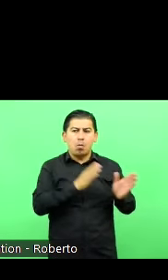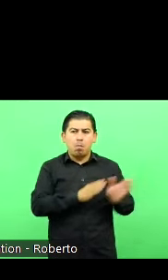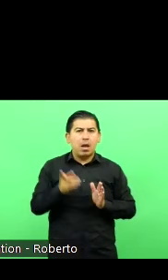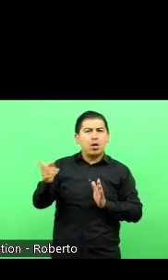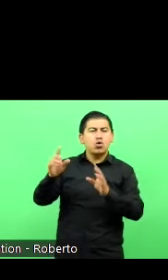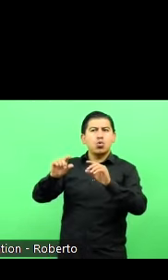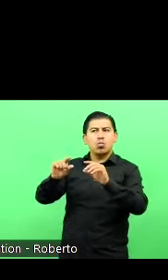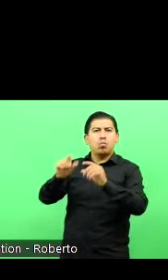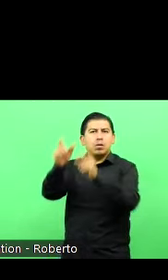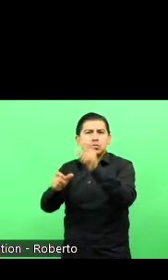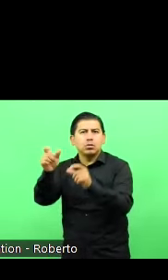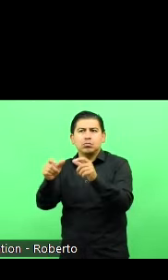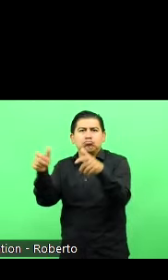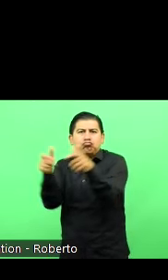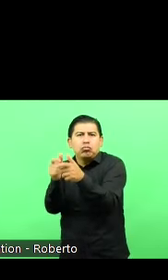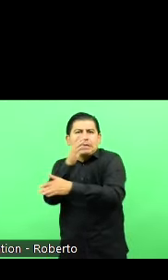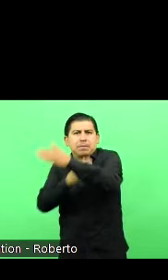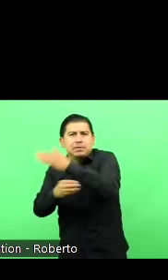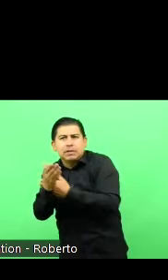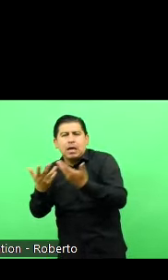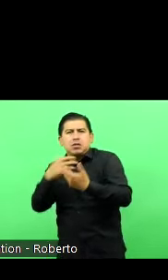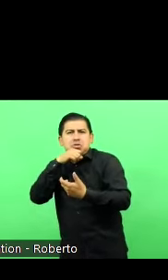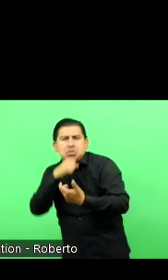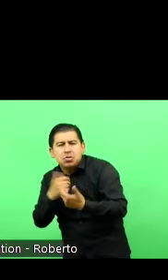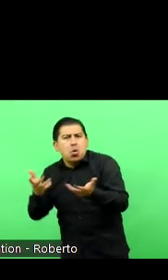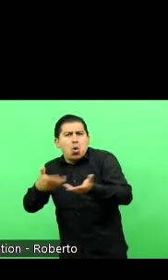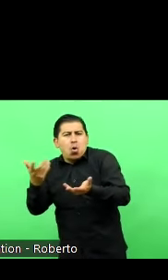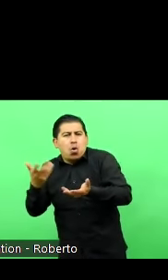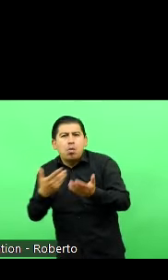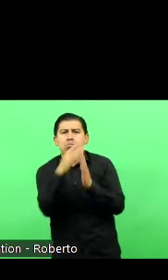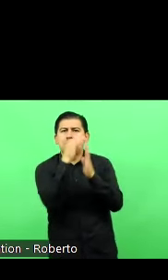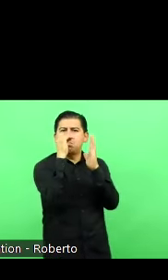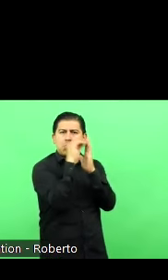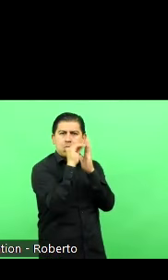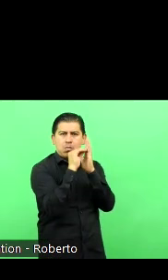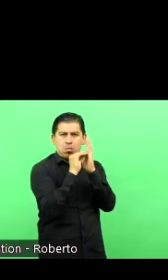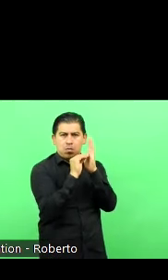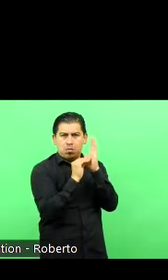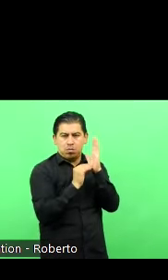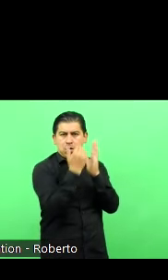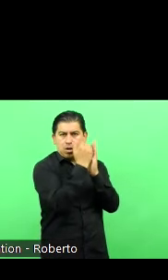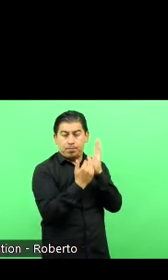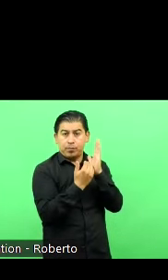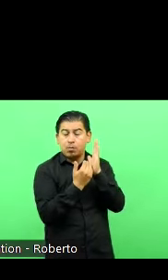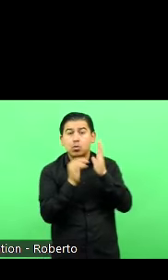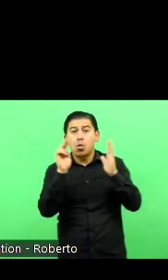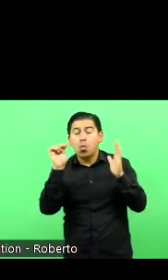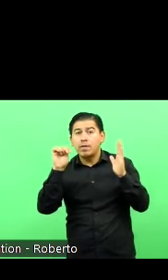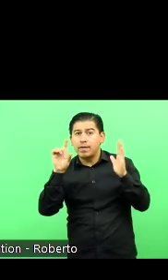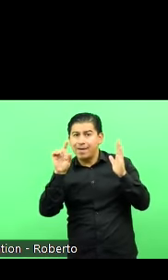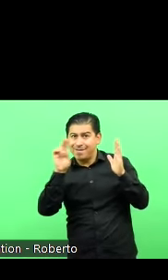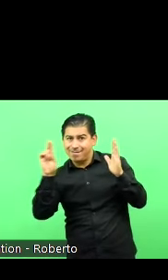is why UNDRR developed and piloted the Annex for the inclusion of persons